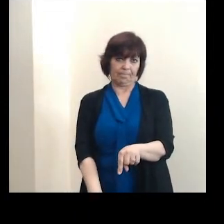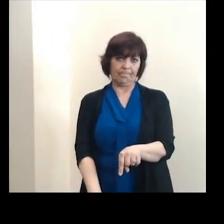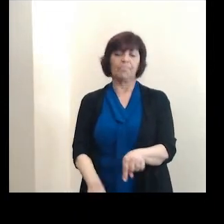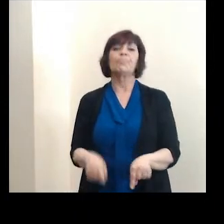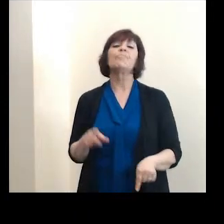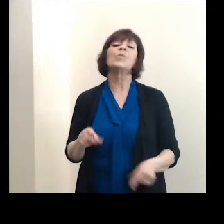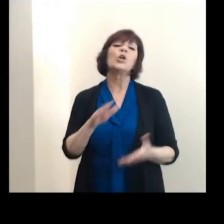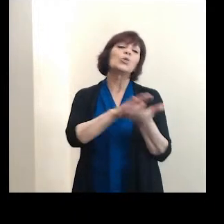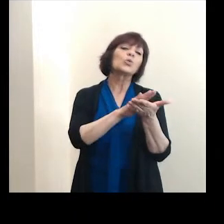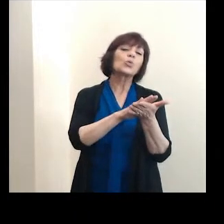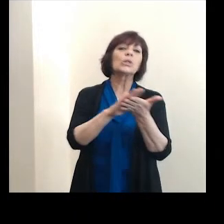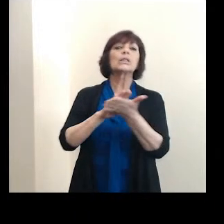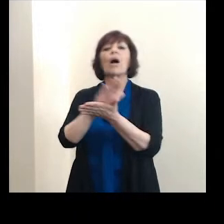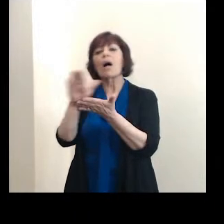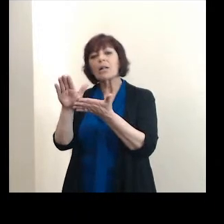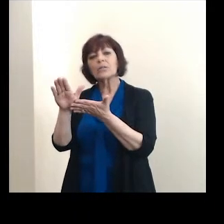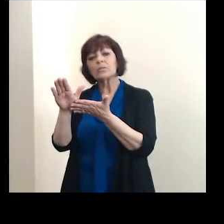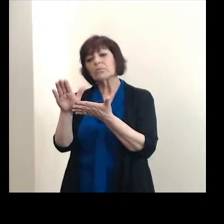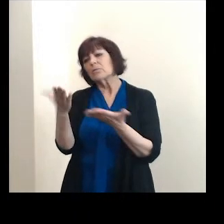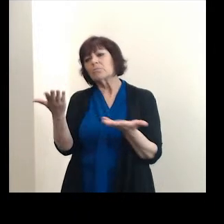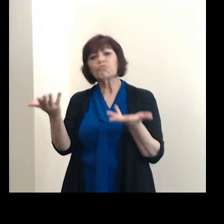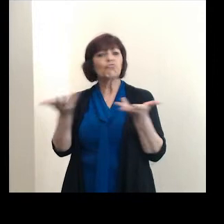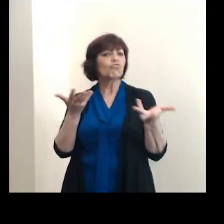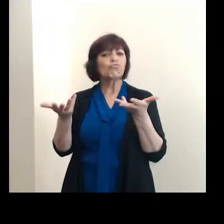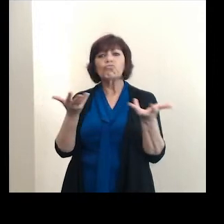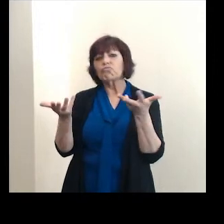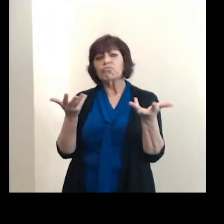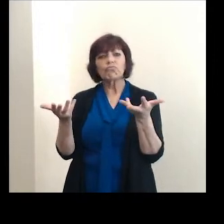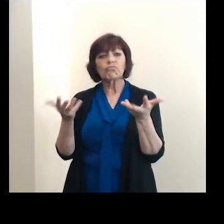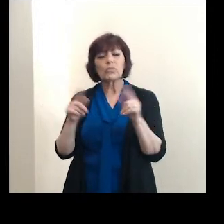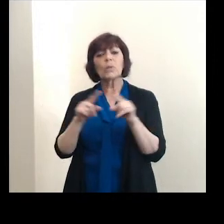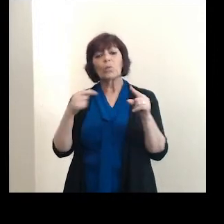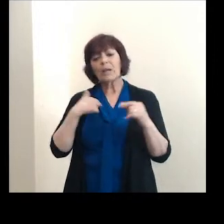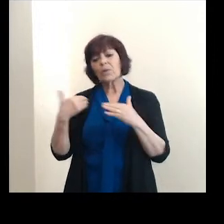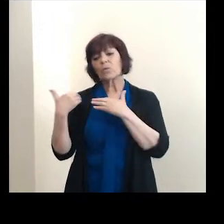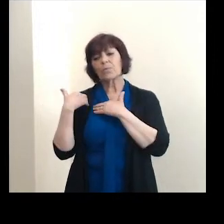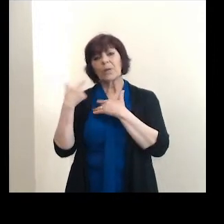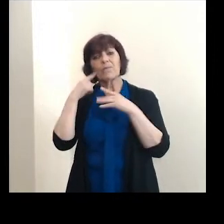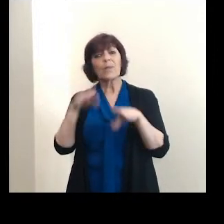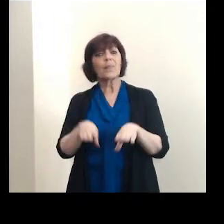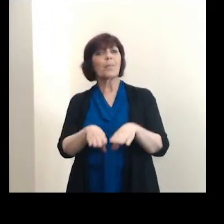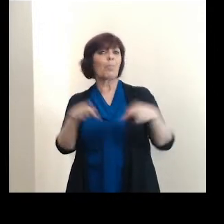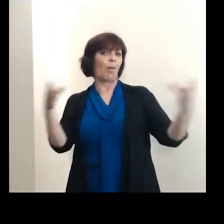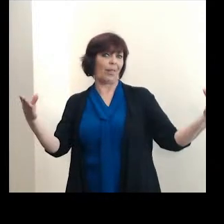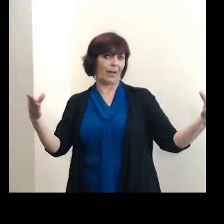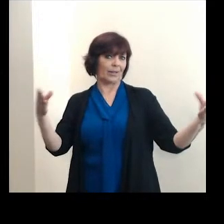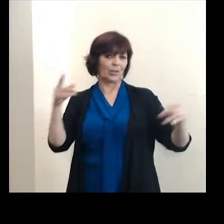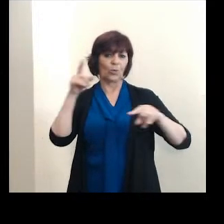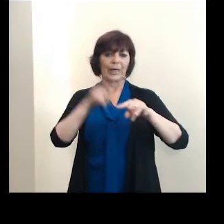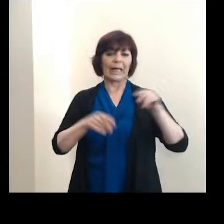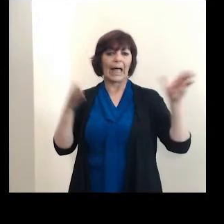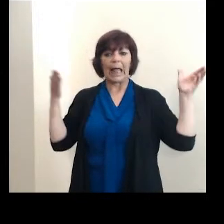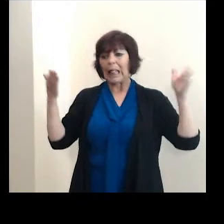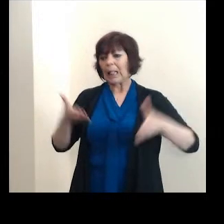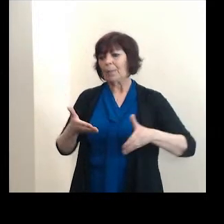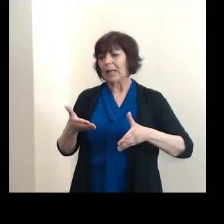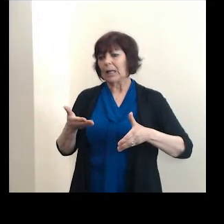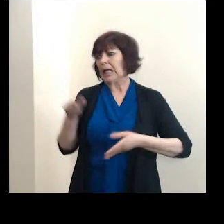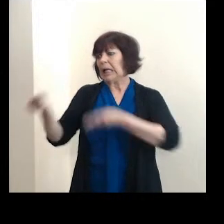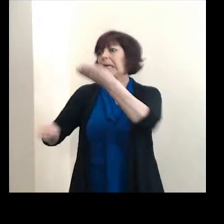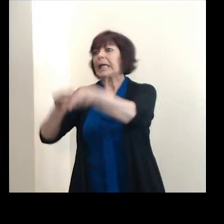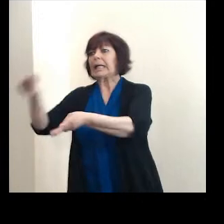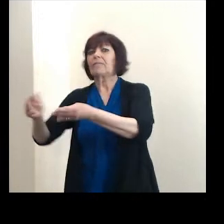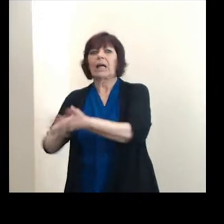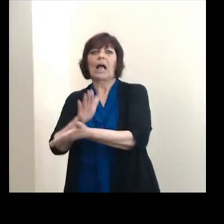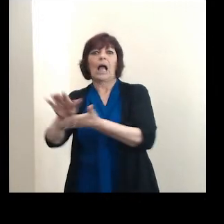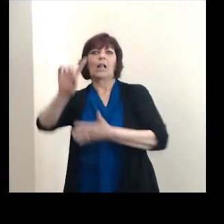schools and the colleges, we certainly are willing to work with all, but we have responsibility to the general public So we just can't limit our vaccine dosages to colleges.